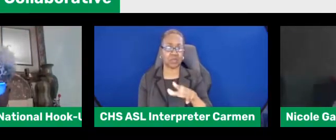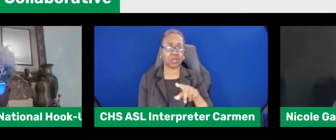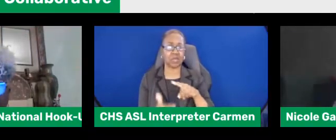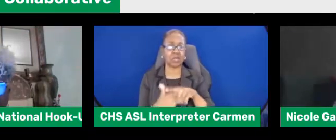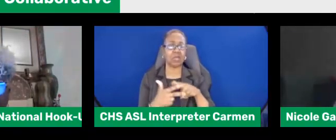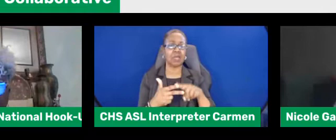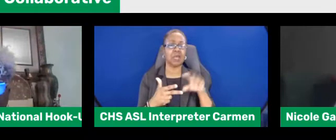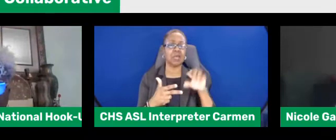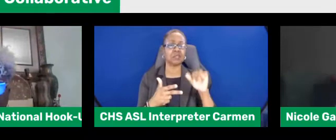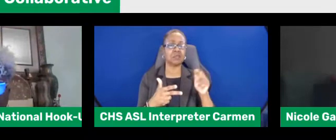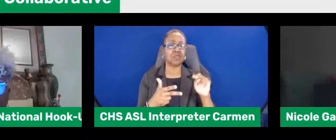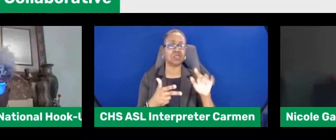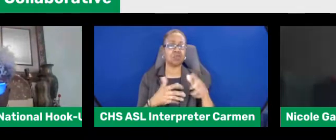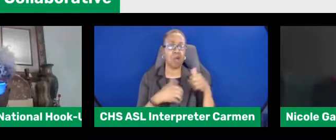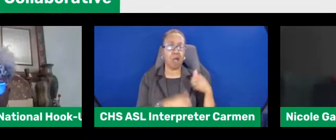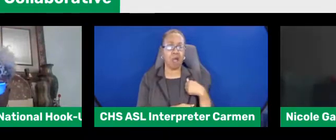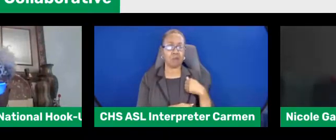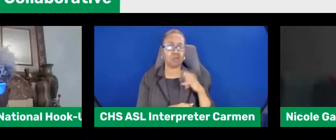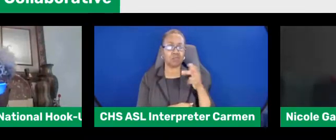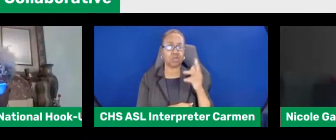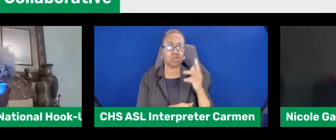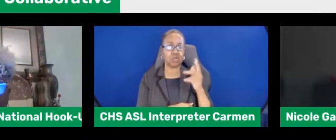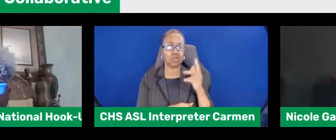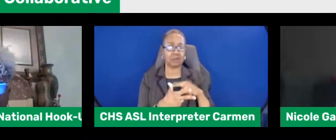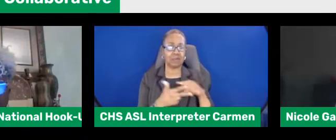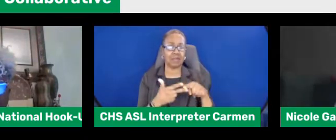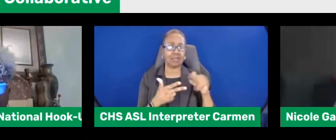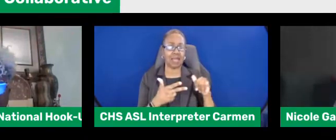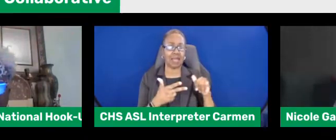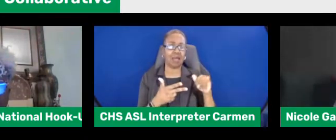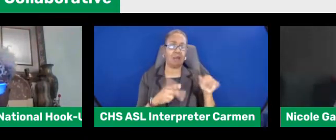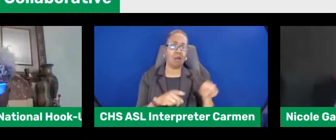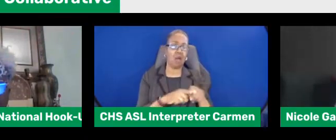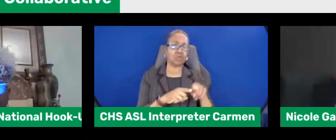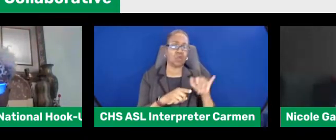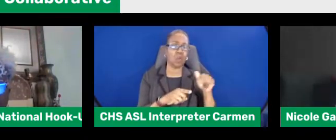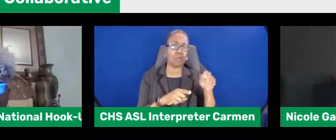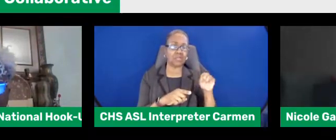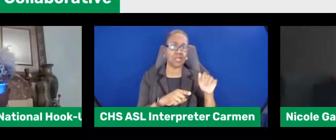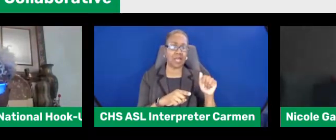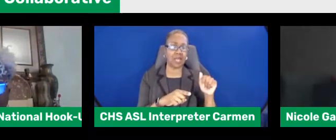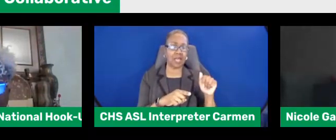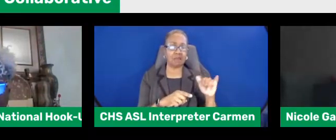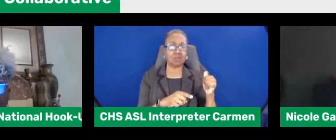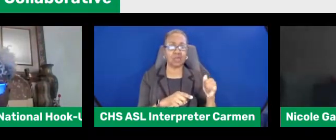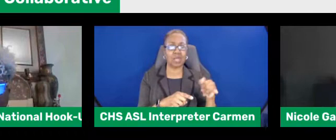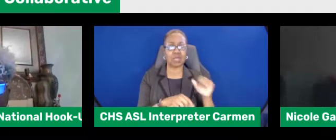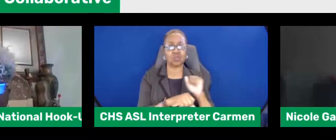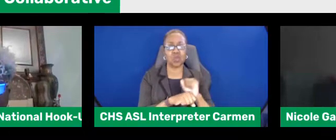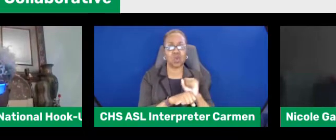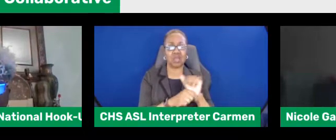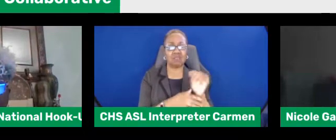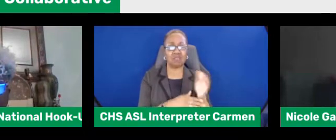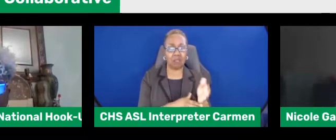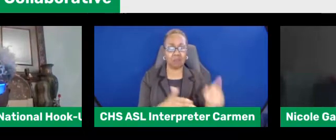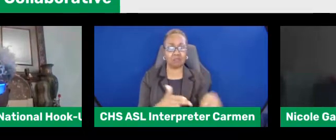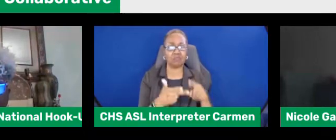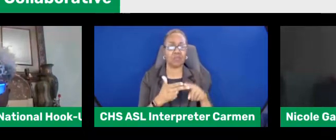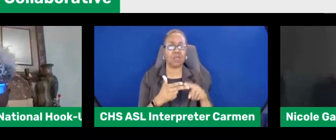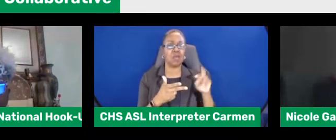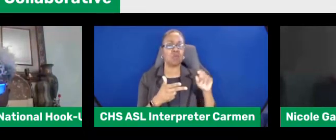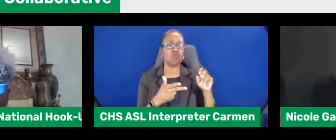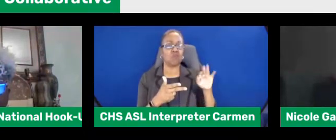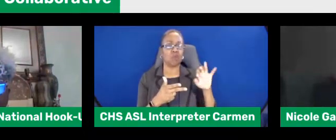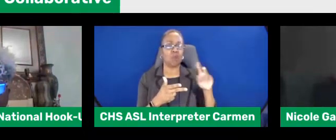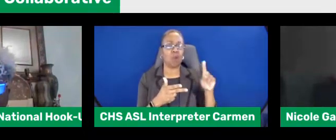of Joliet, which currently the YMCA of Joliet is also currently occupying and working through, and Riverwalk